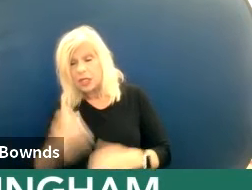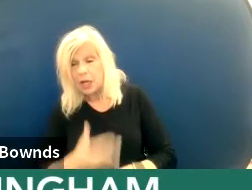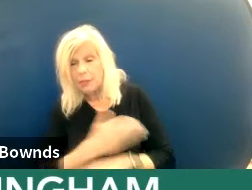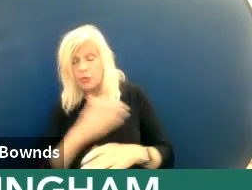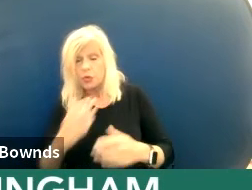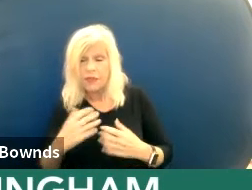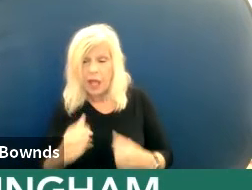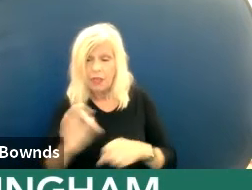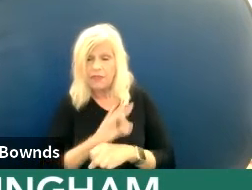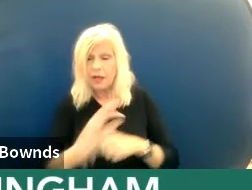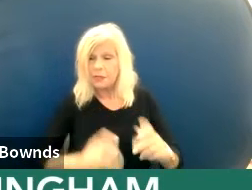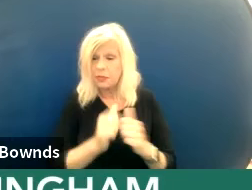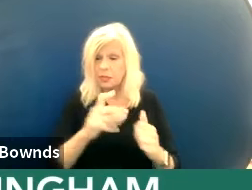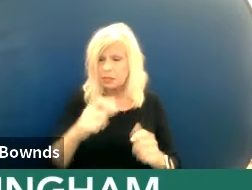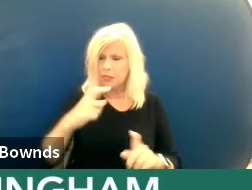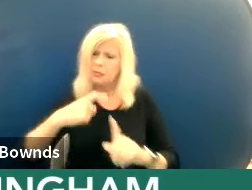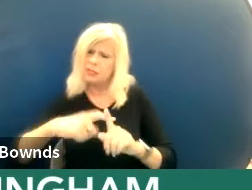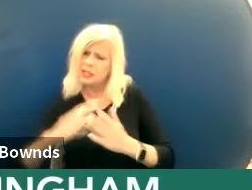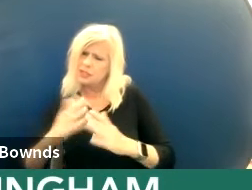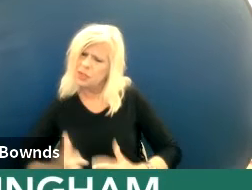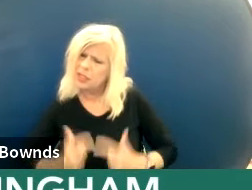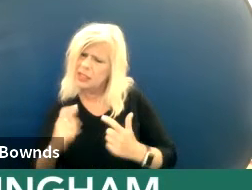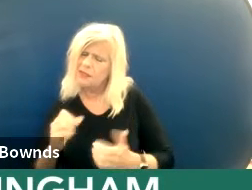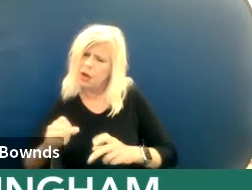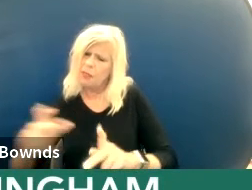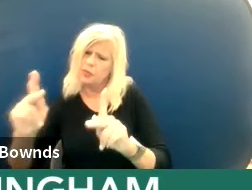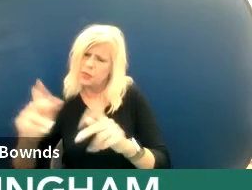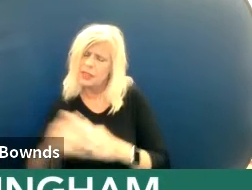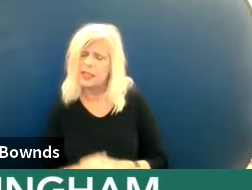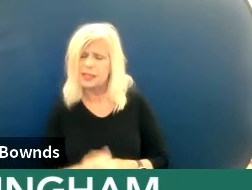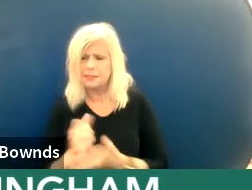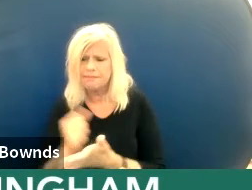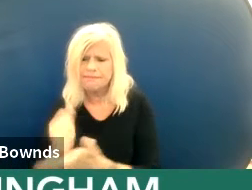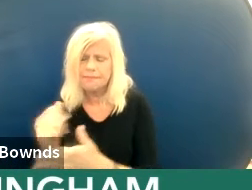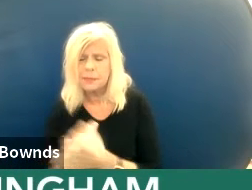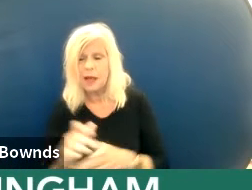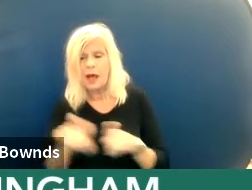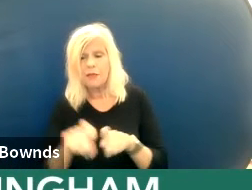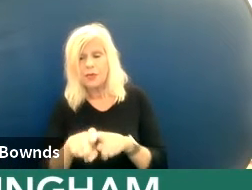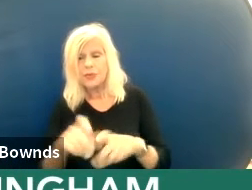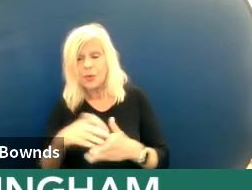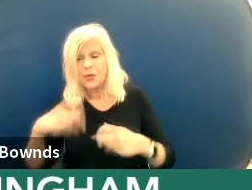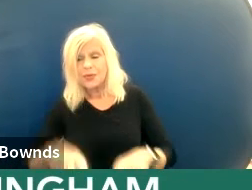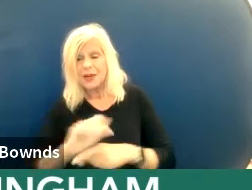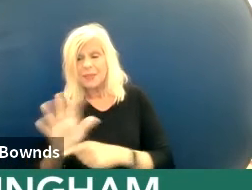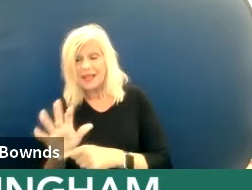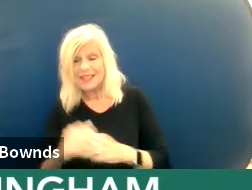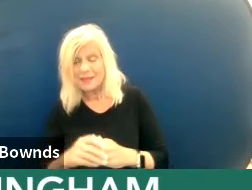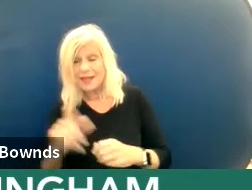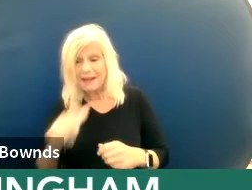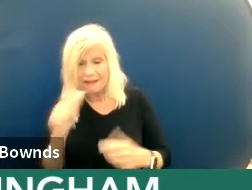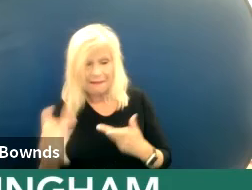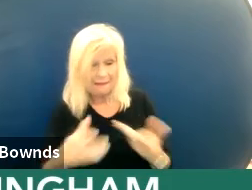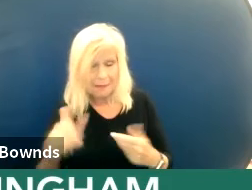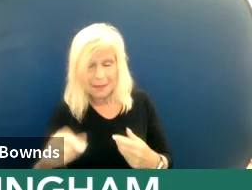with disabilities, but also community living opportunities. I've also learned during this pandemic that unless I have a picture, as you see there on